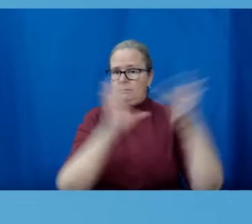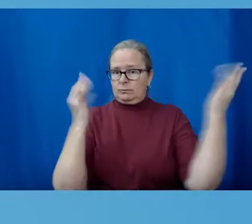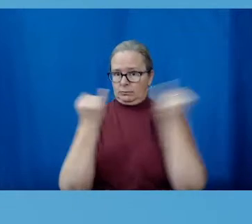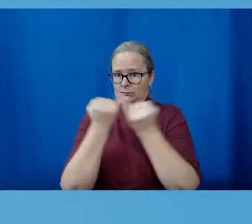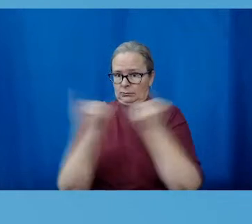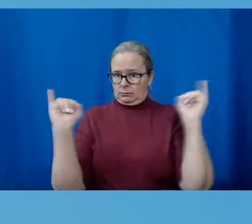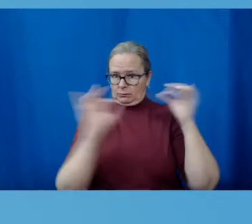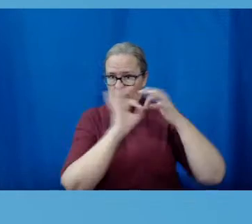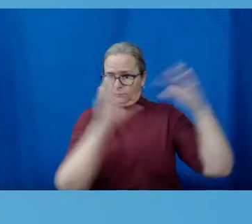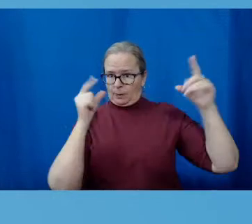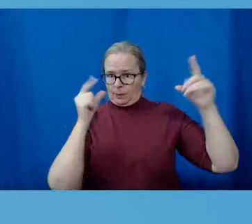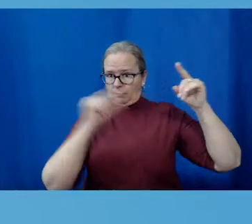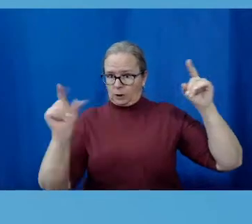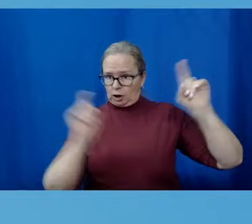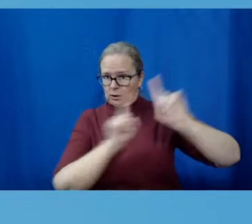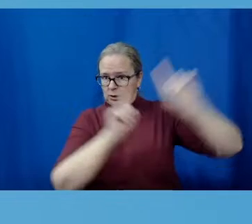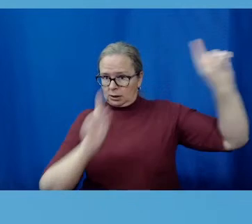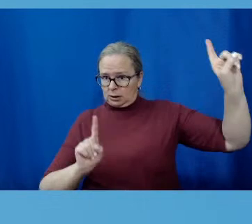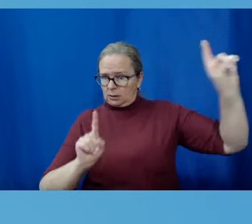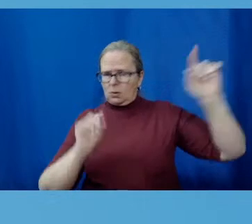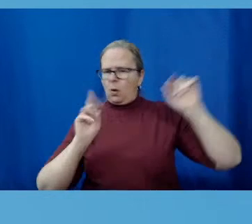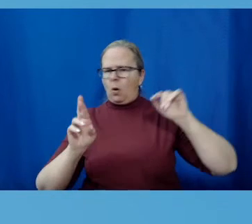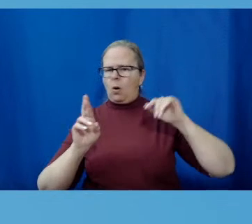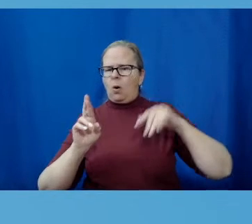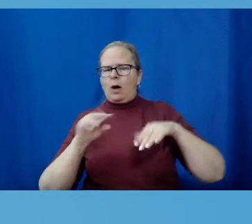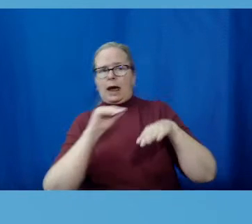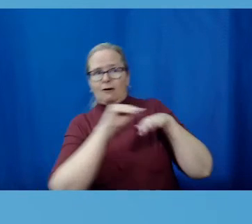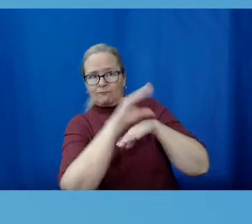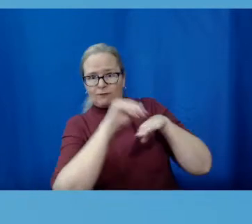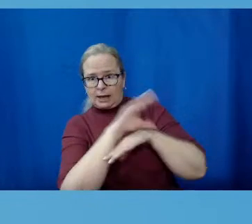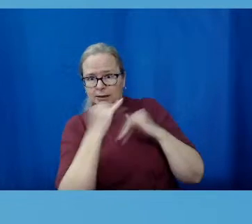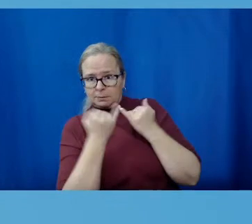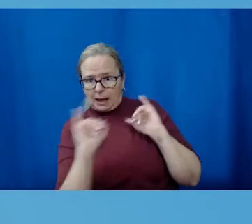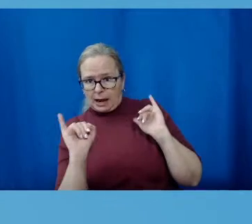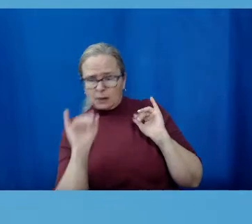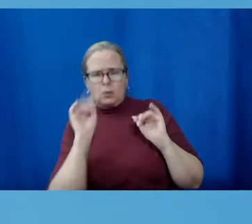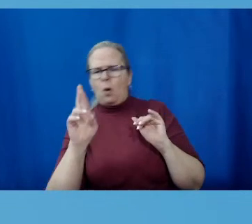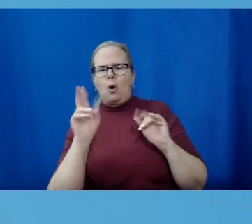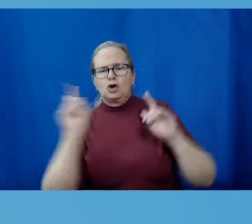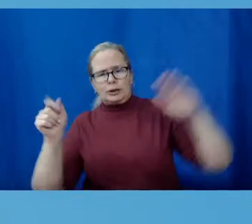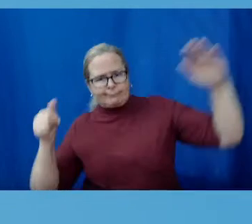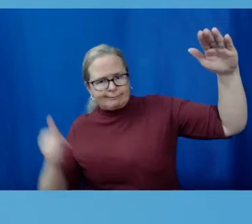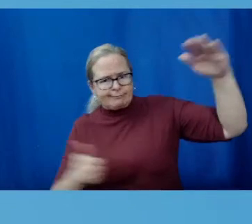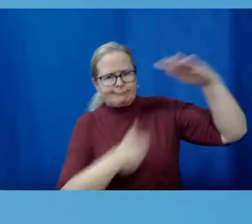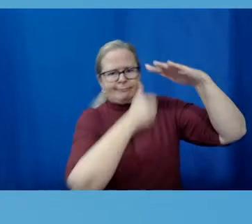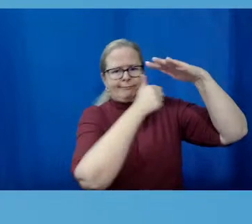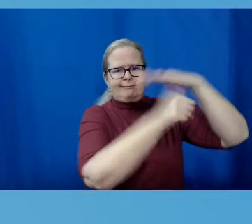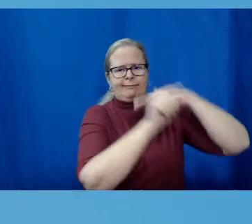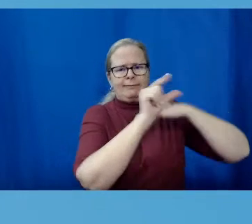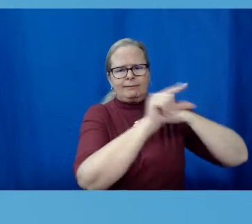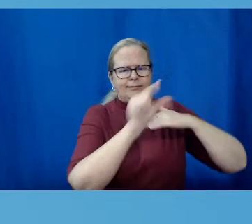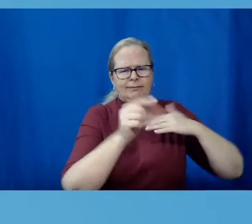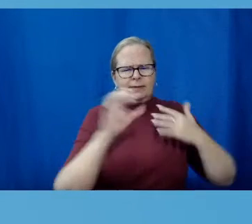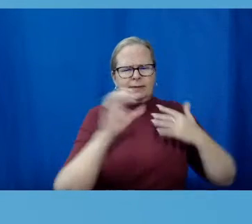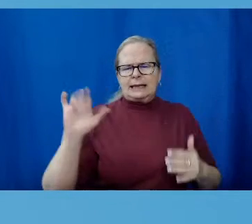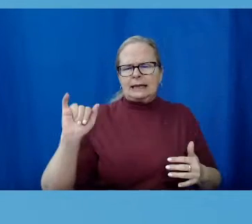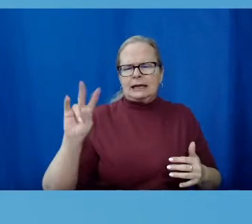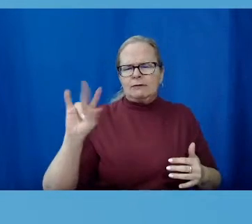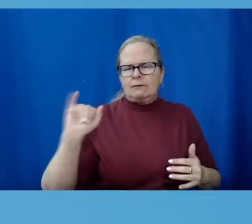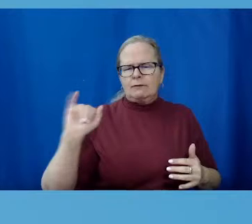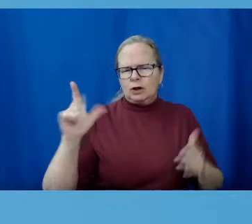And if she's the latter, then perhaps she shouldn't be the one at the press conferences acting as